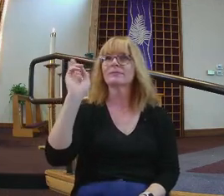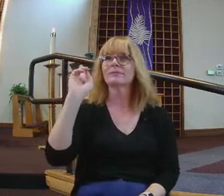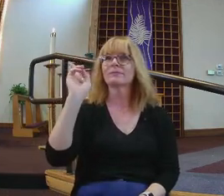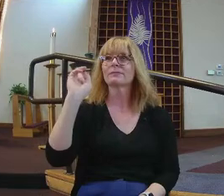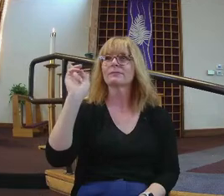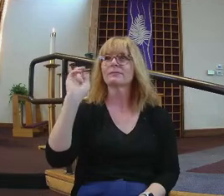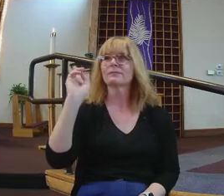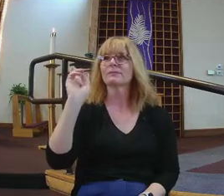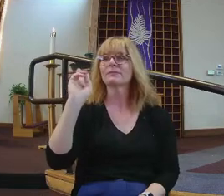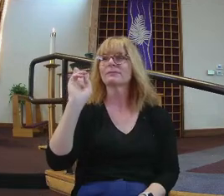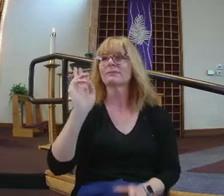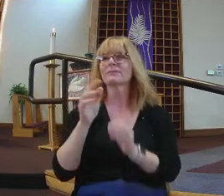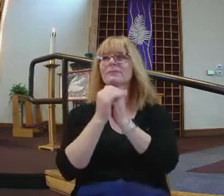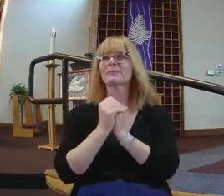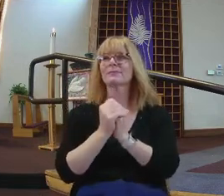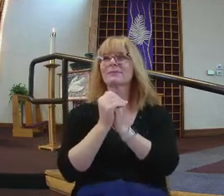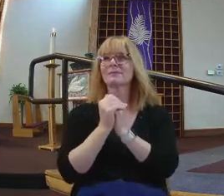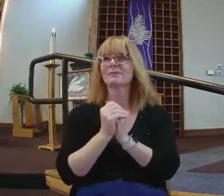Hosanna.